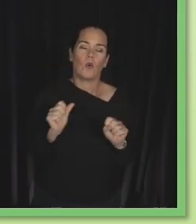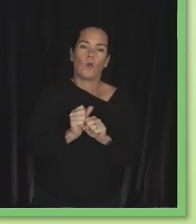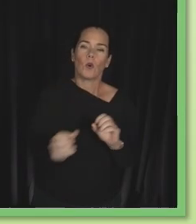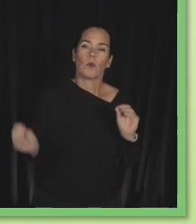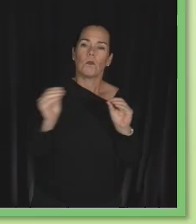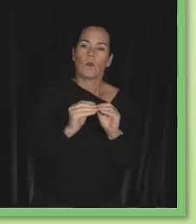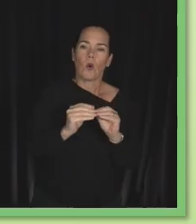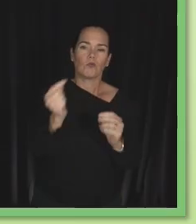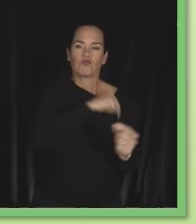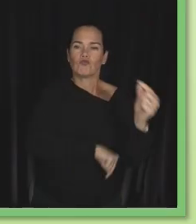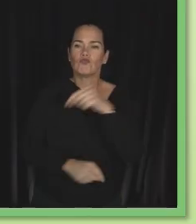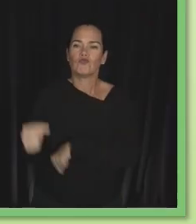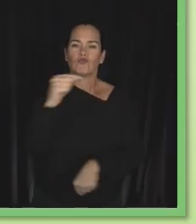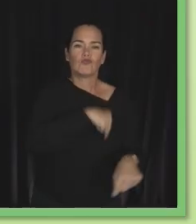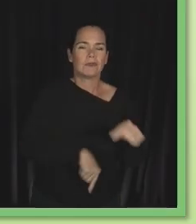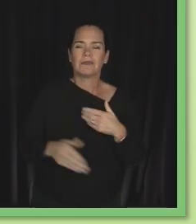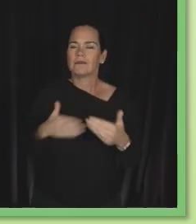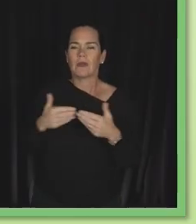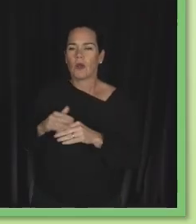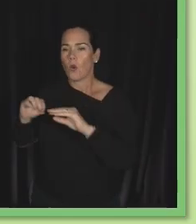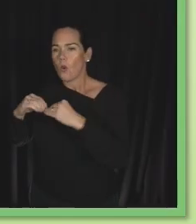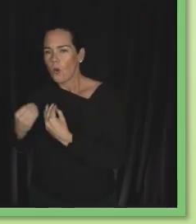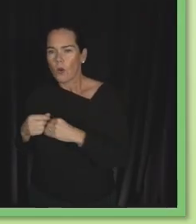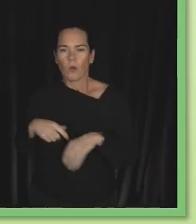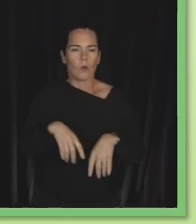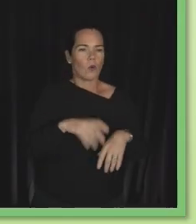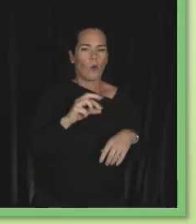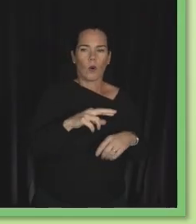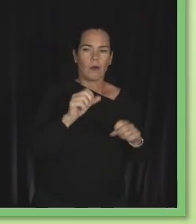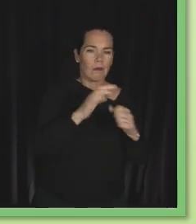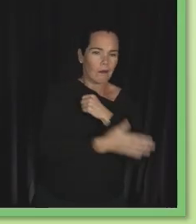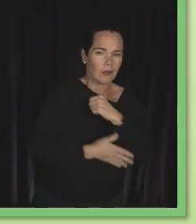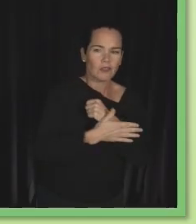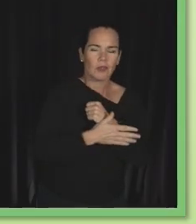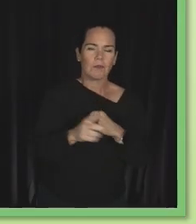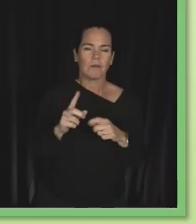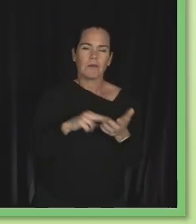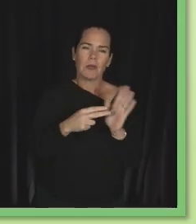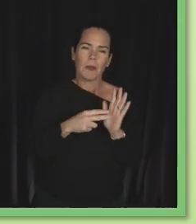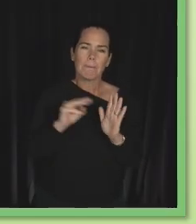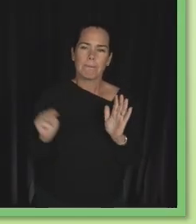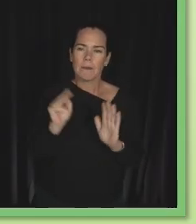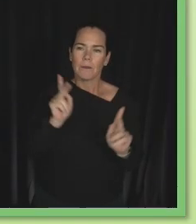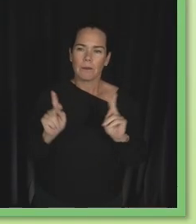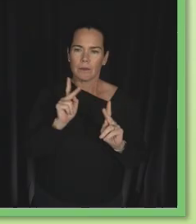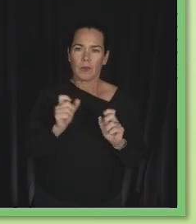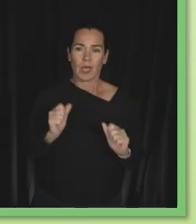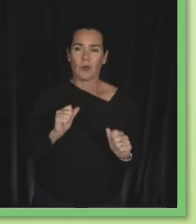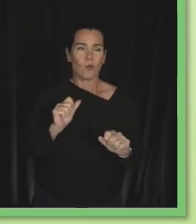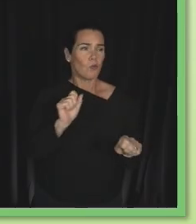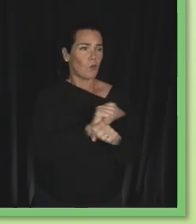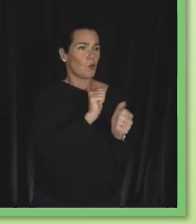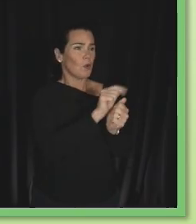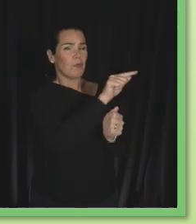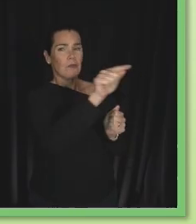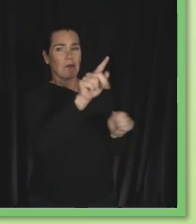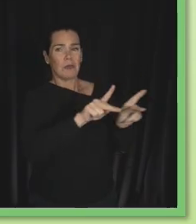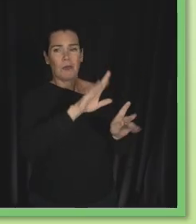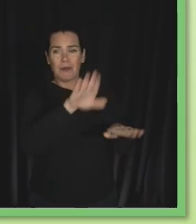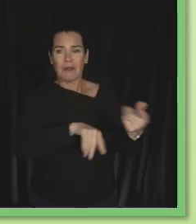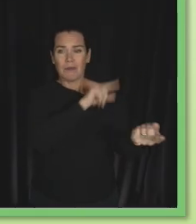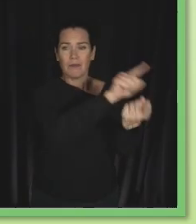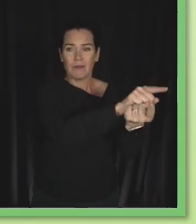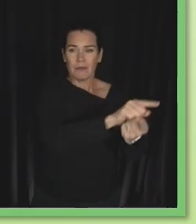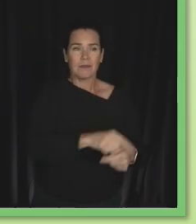of country or institution, where millions of people around the world work with strangers they've never met,